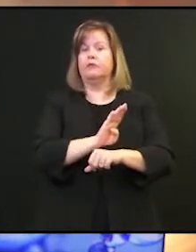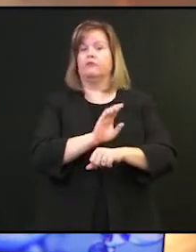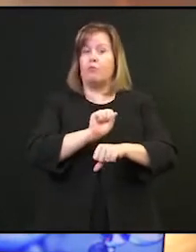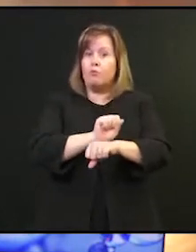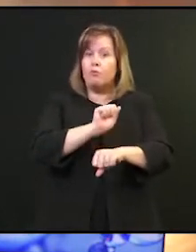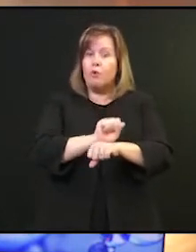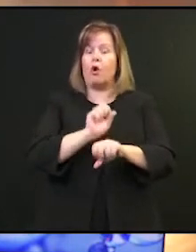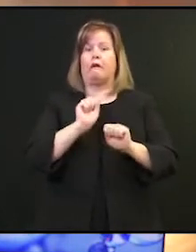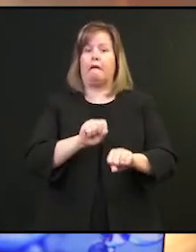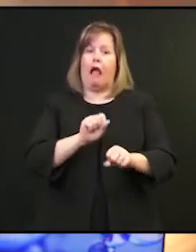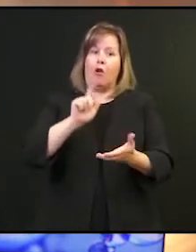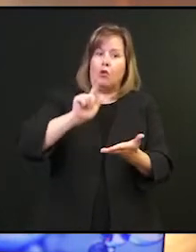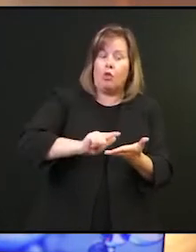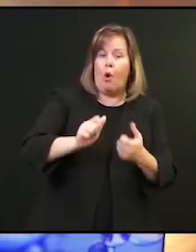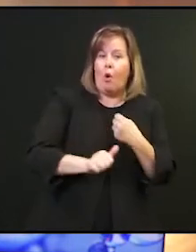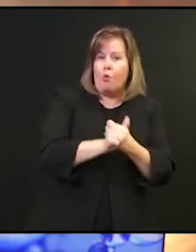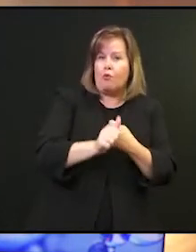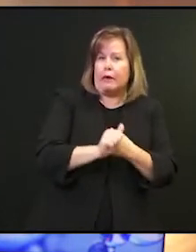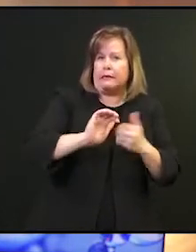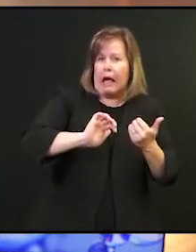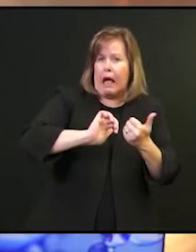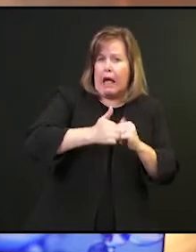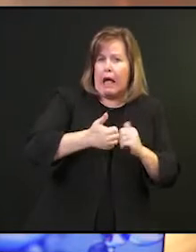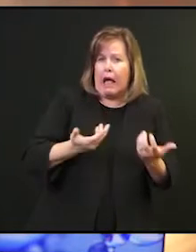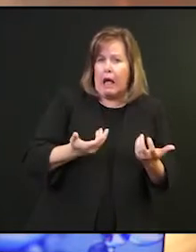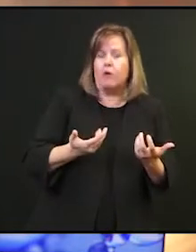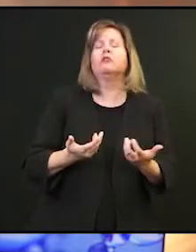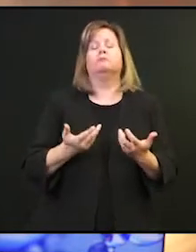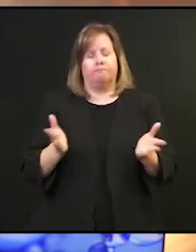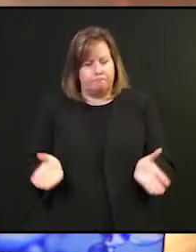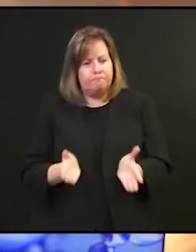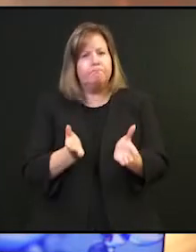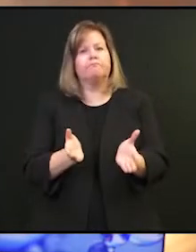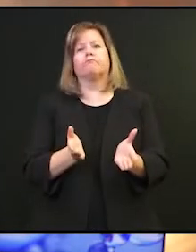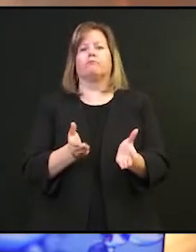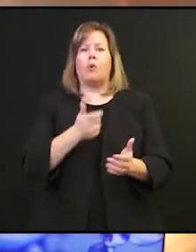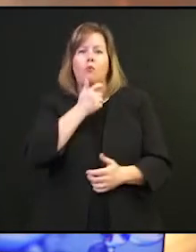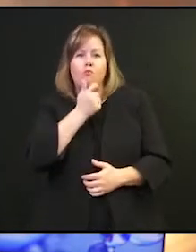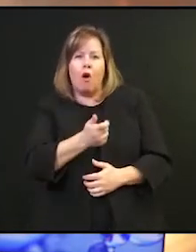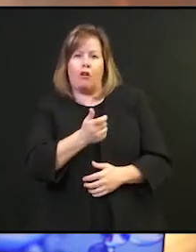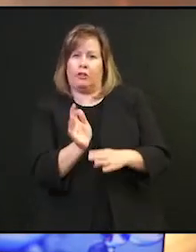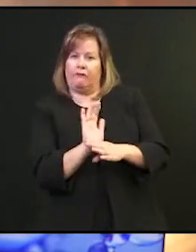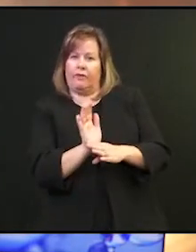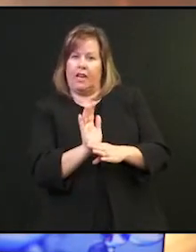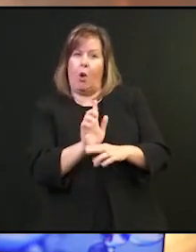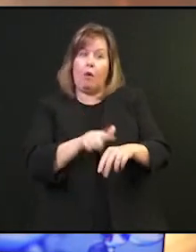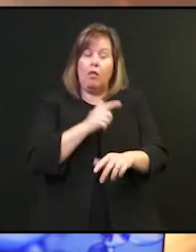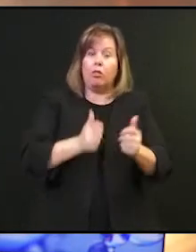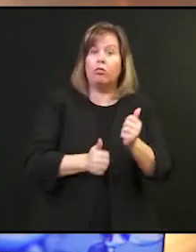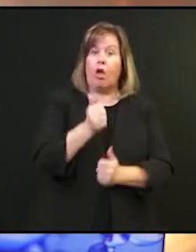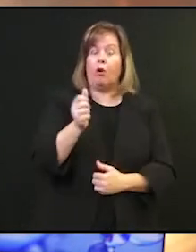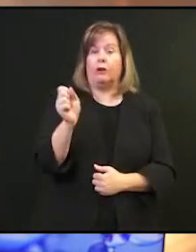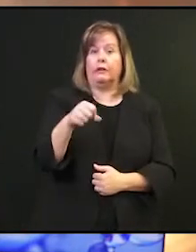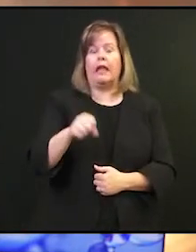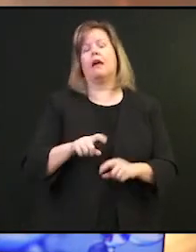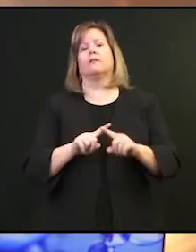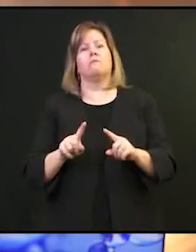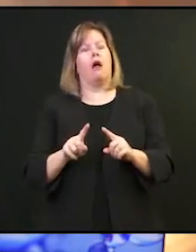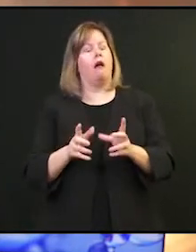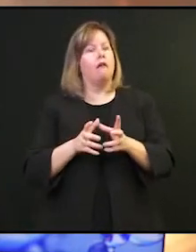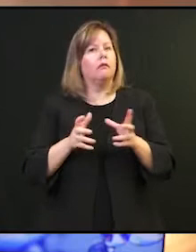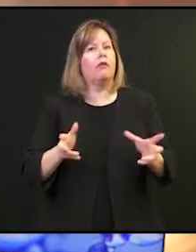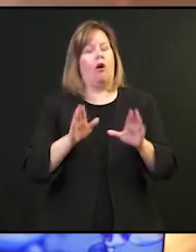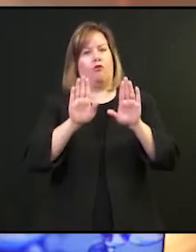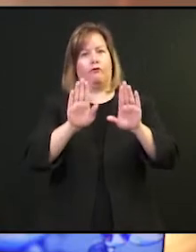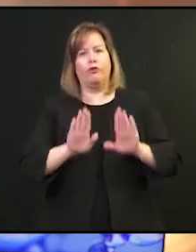possible. So I really encourage you to watch this video. It's a little bit longer than the videos we usually create, but it's just packed full of great content.